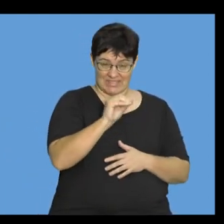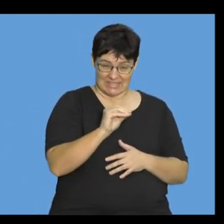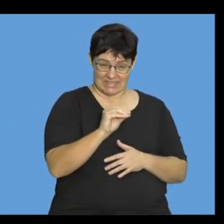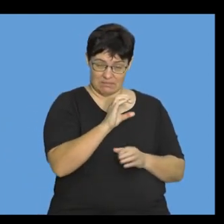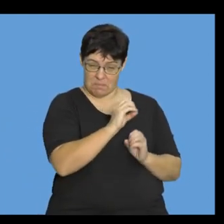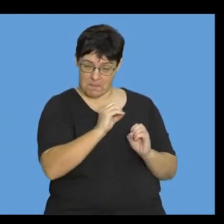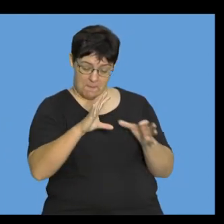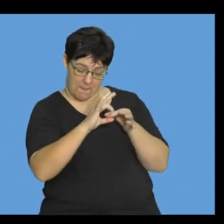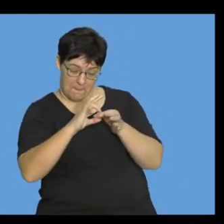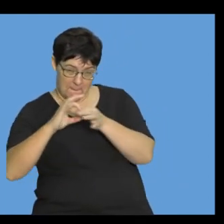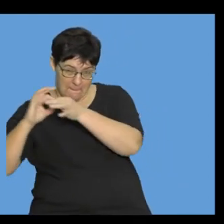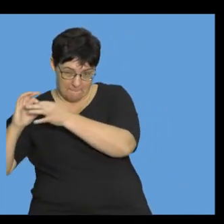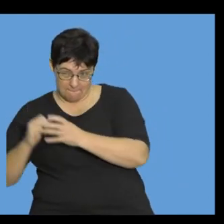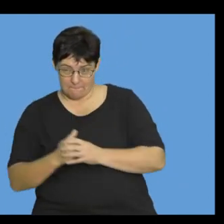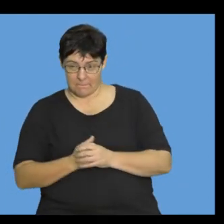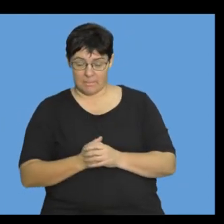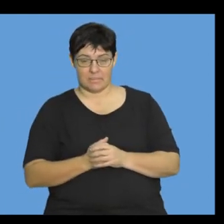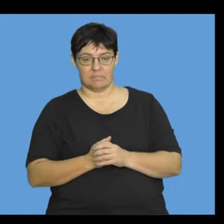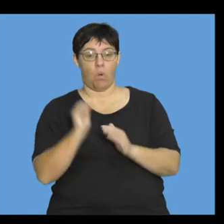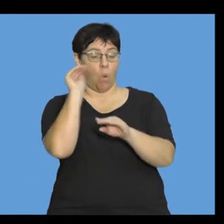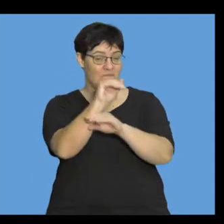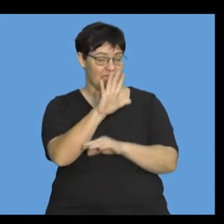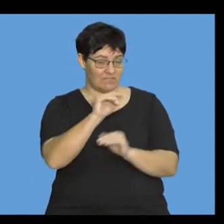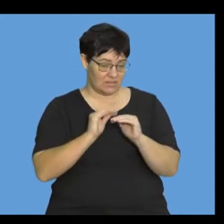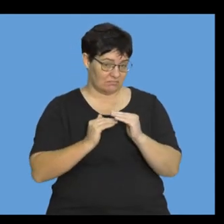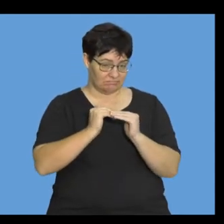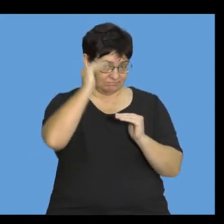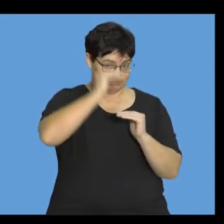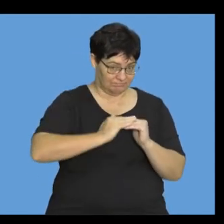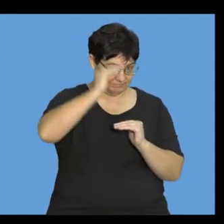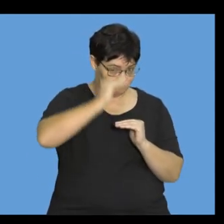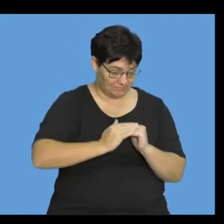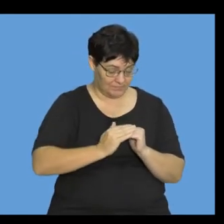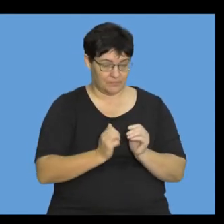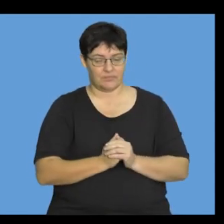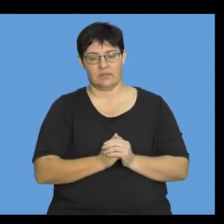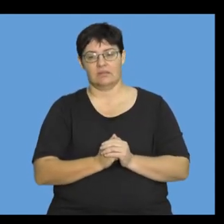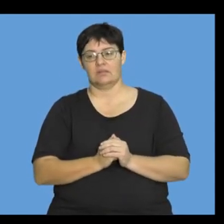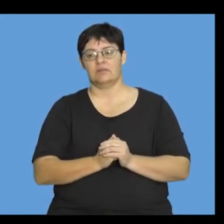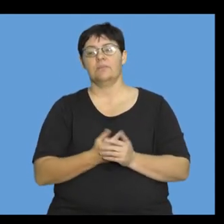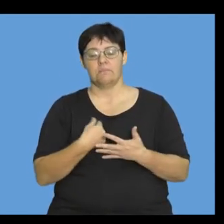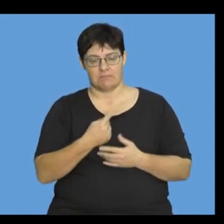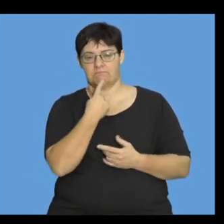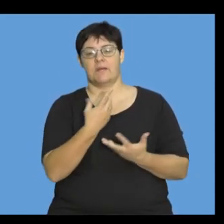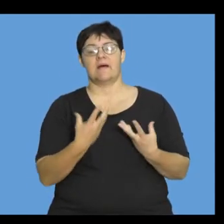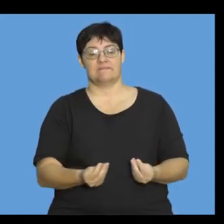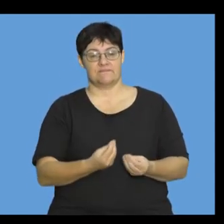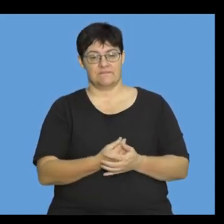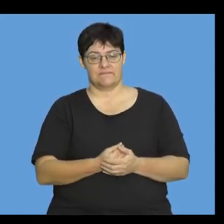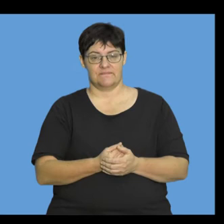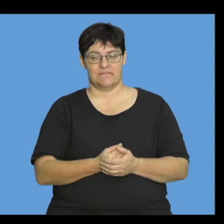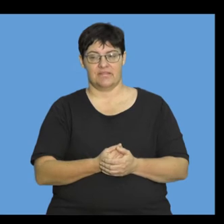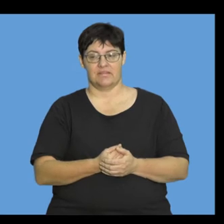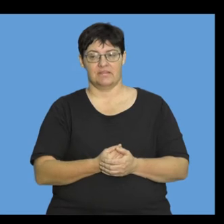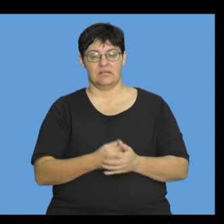50 of these, right, I've got 50 or more of these amino acids, I then say